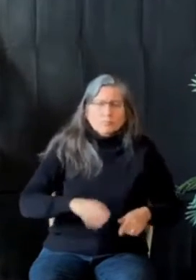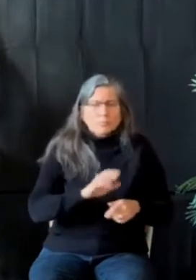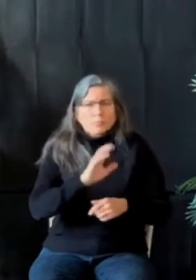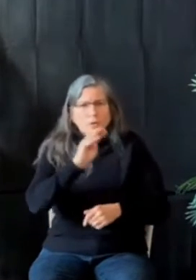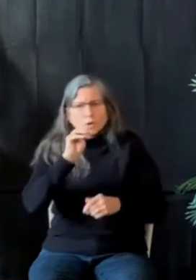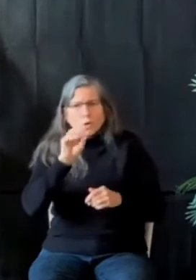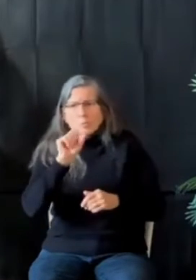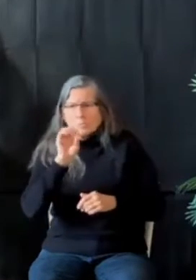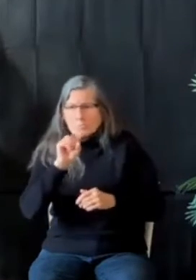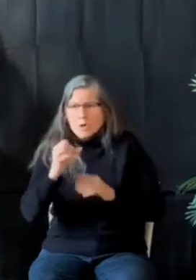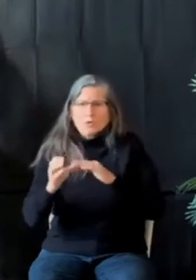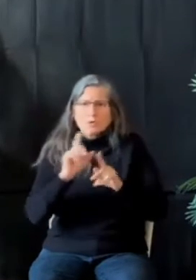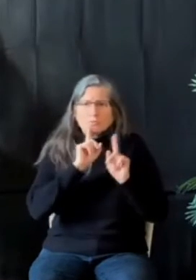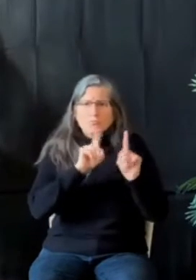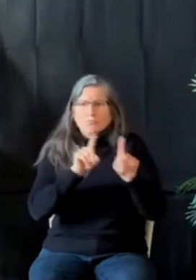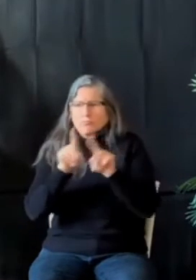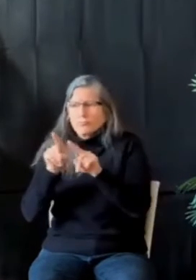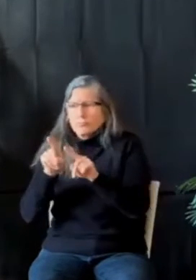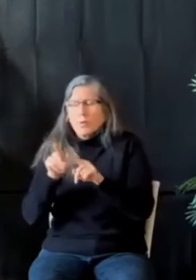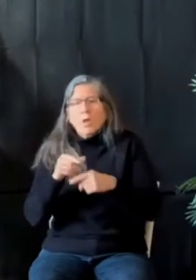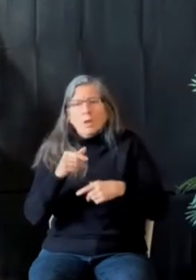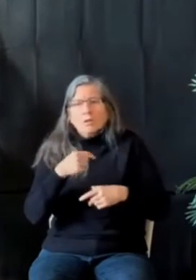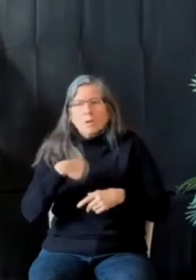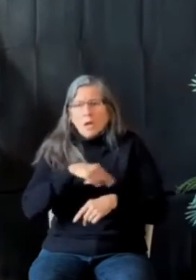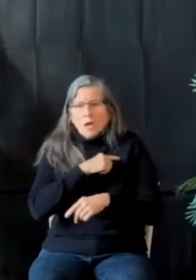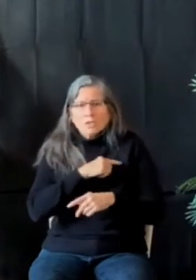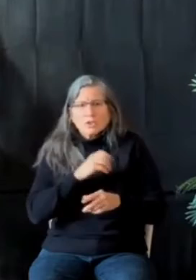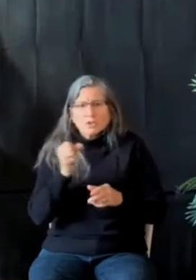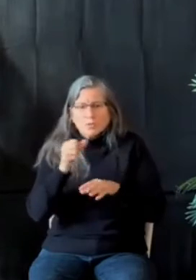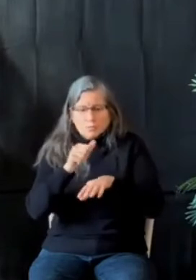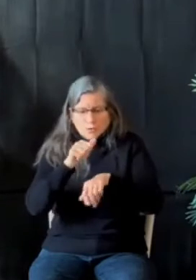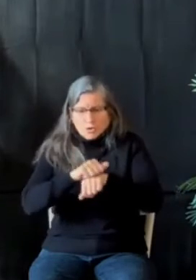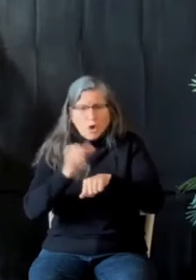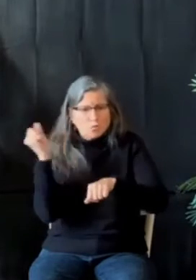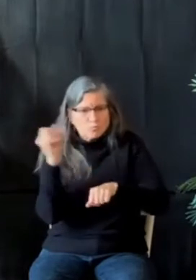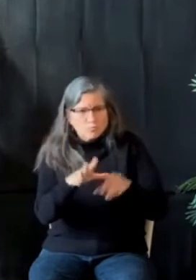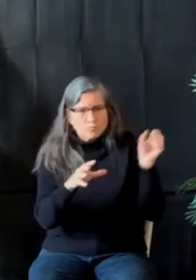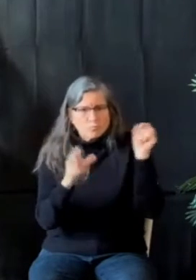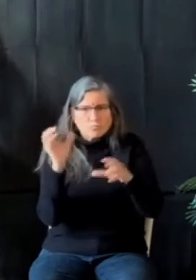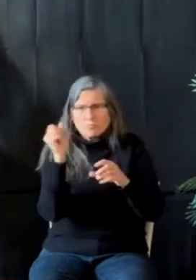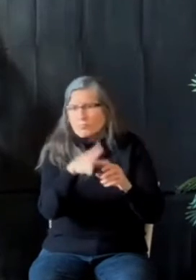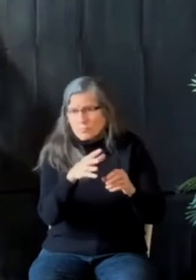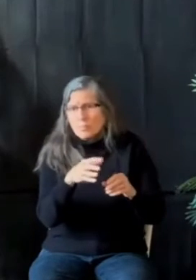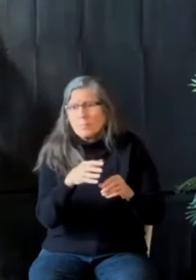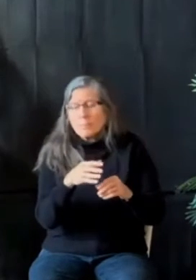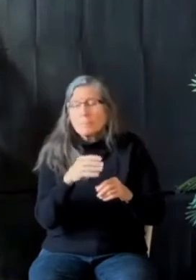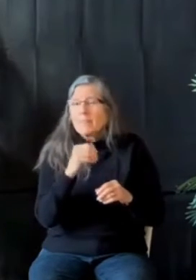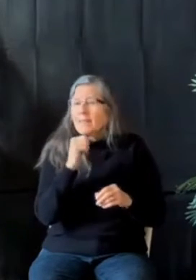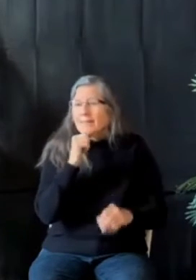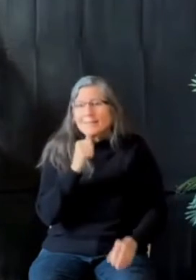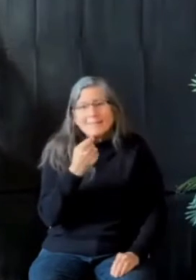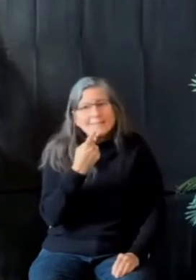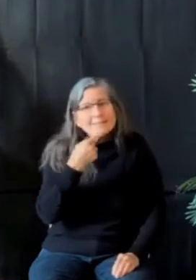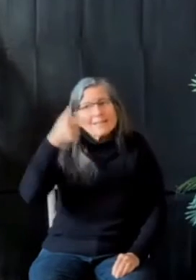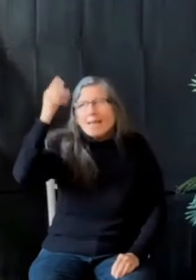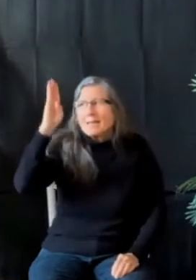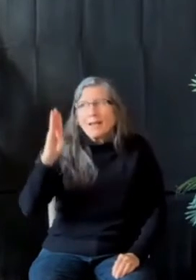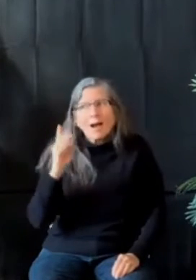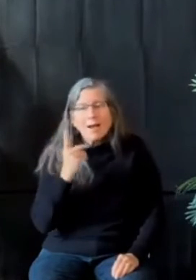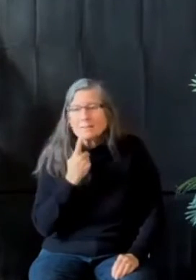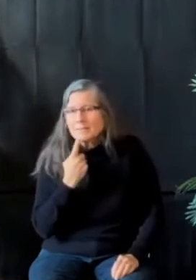Moses commanded us to stone such women. Notice they didn't say God said. They